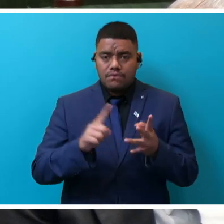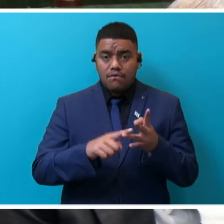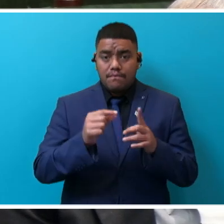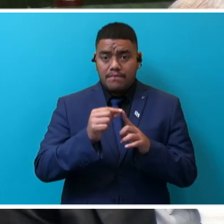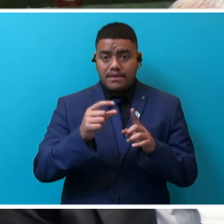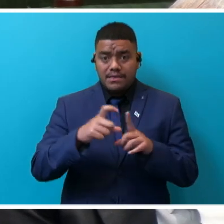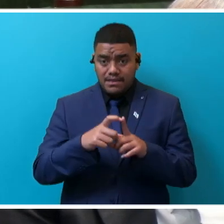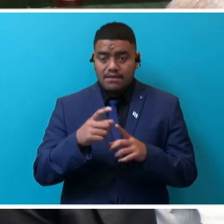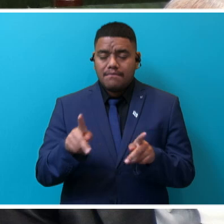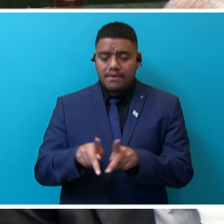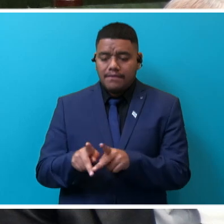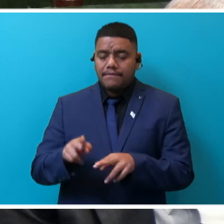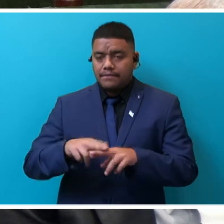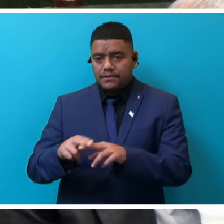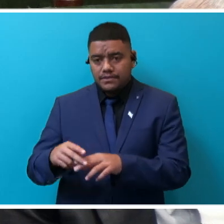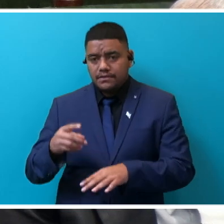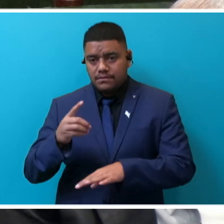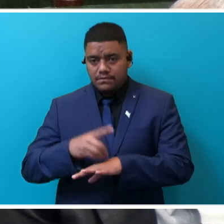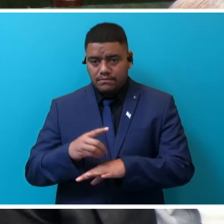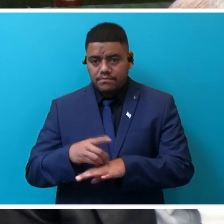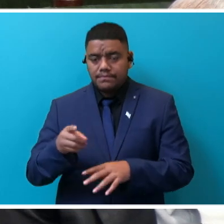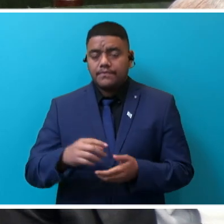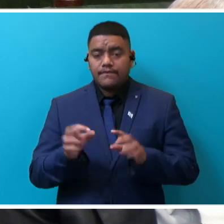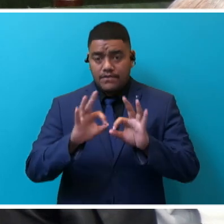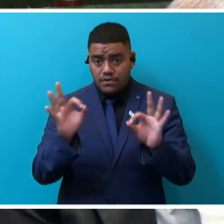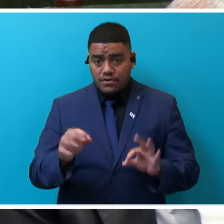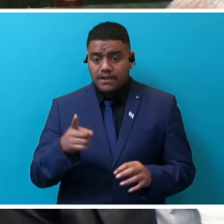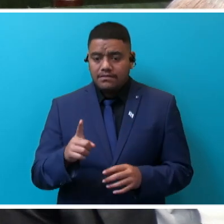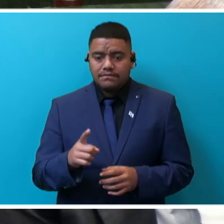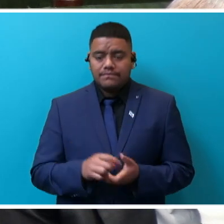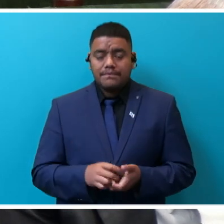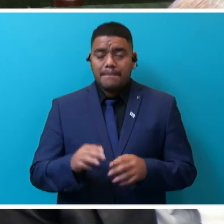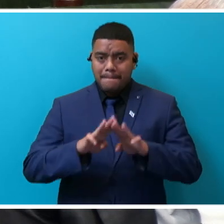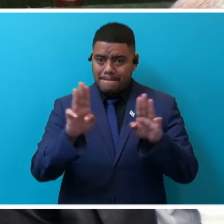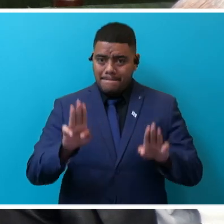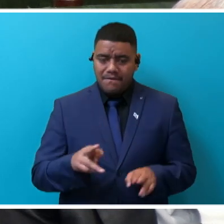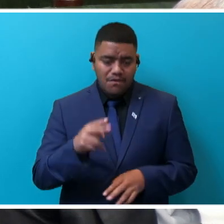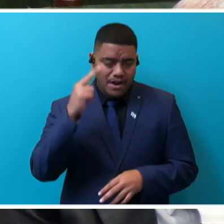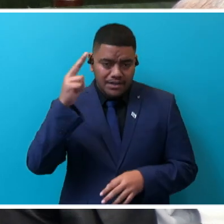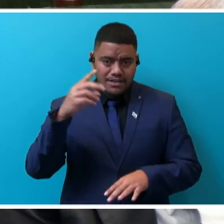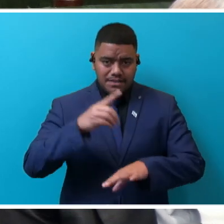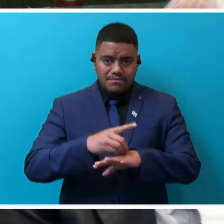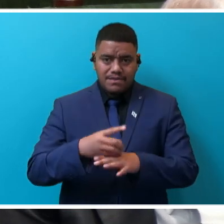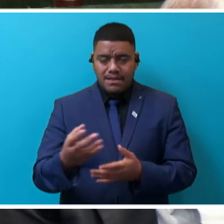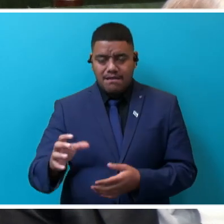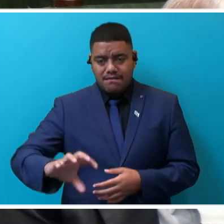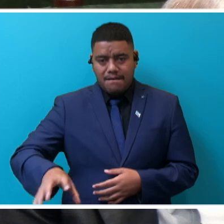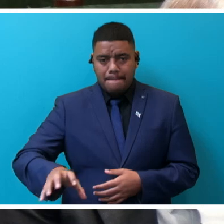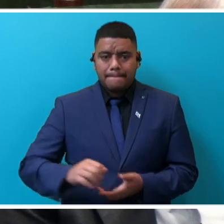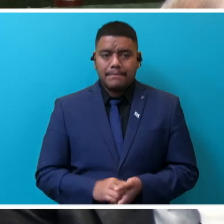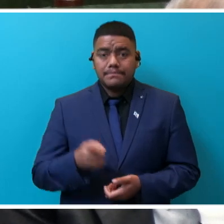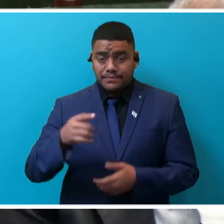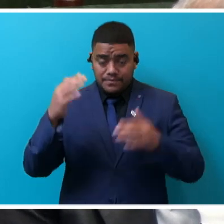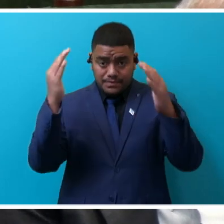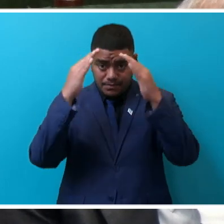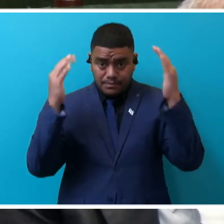in partnership with Fiji Disabled Persons Federation, and creation of a roadmap for a national disability data hub. Mr. Speaker, sir,